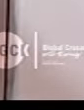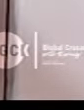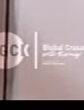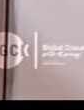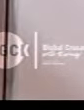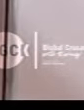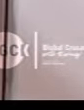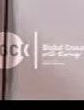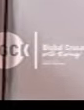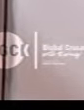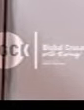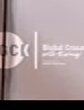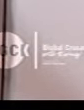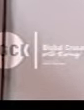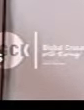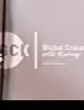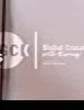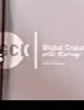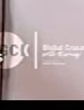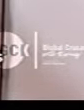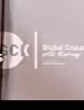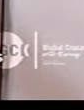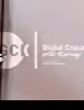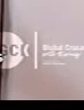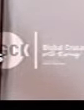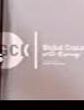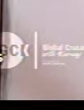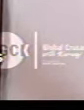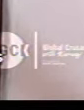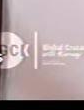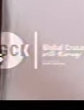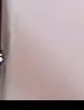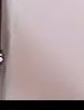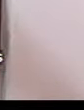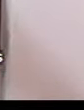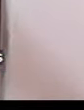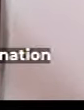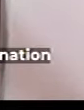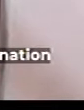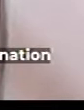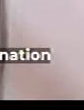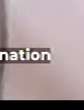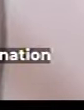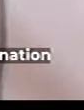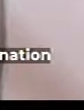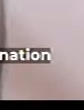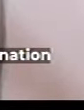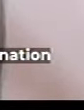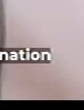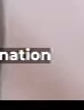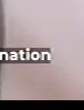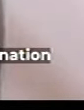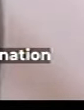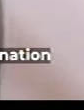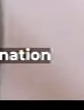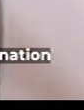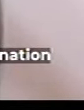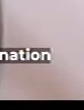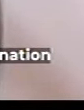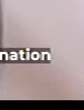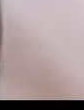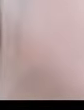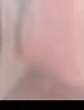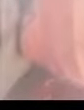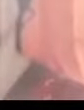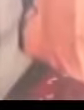from Cuba. I've known this man of God for many years. God has used him to make me who I am today in my